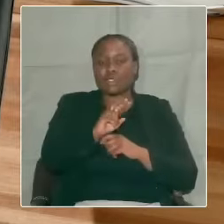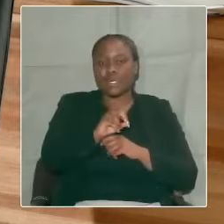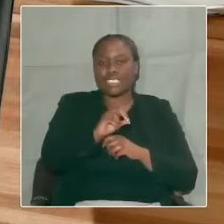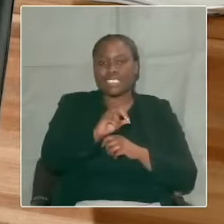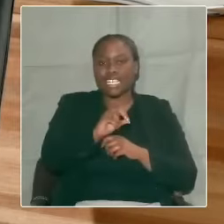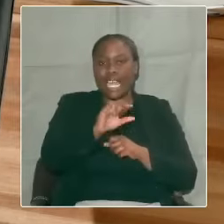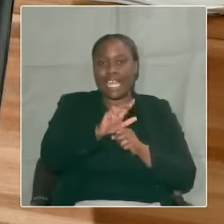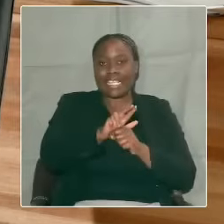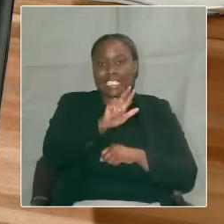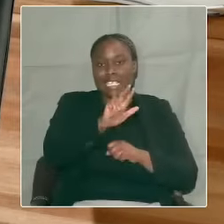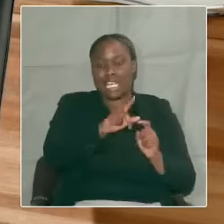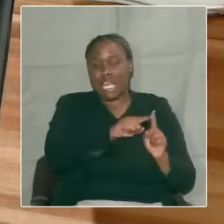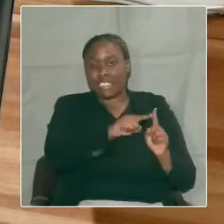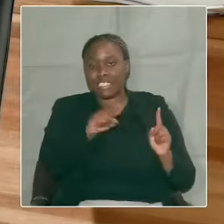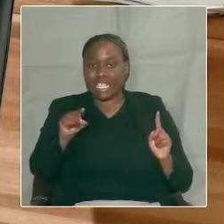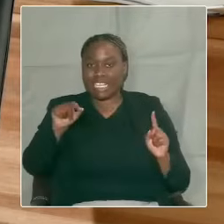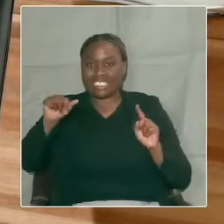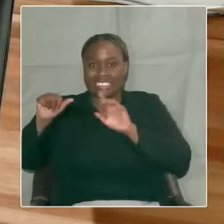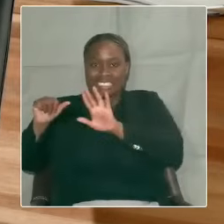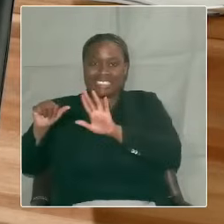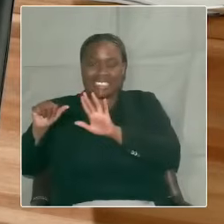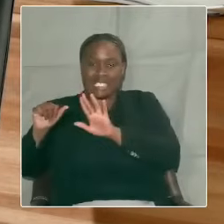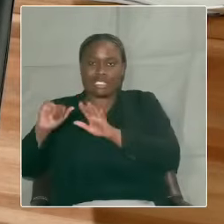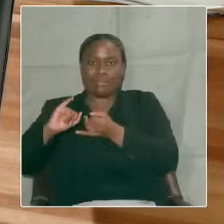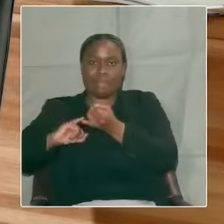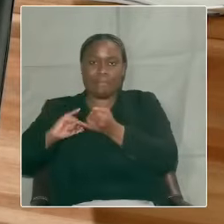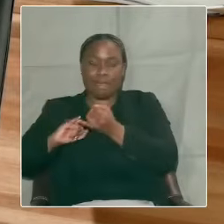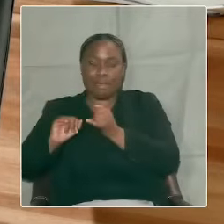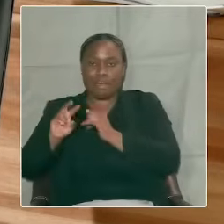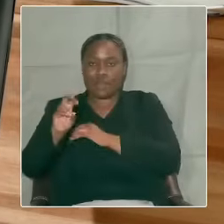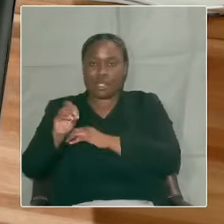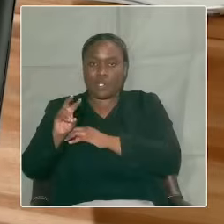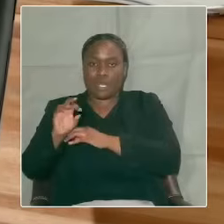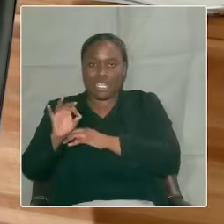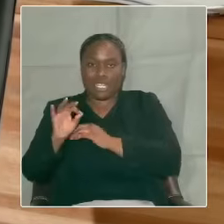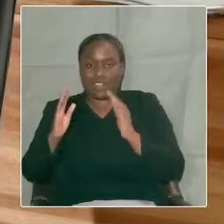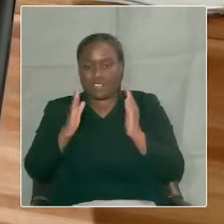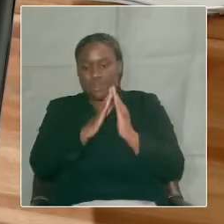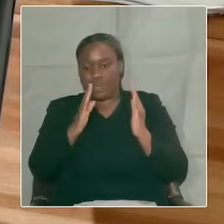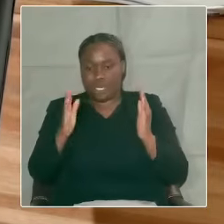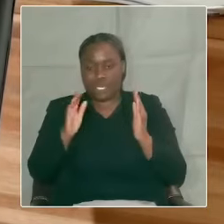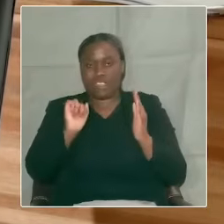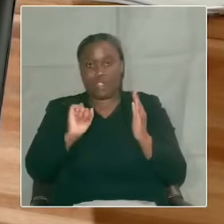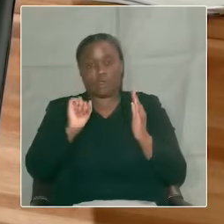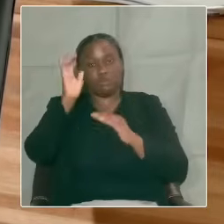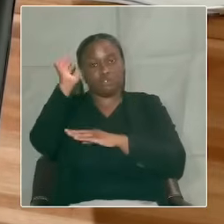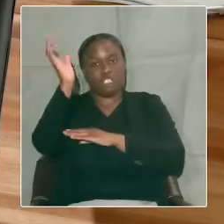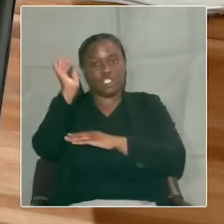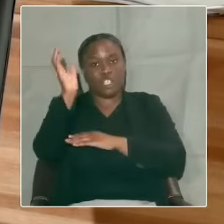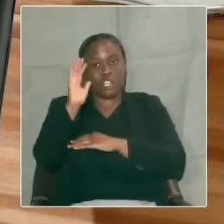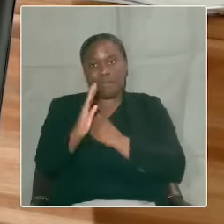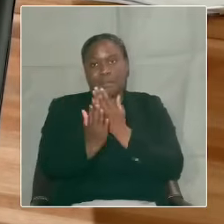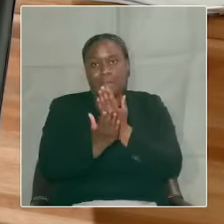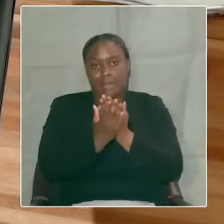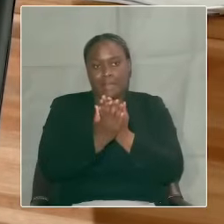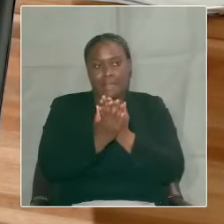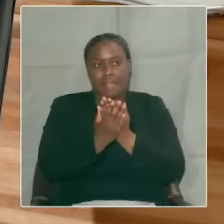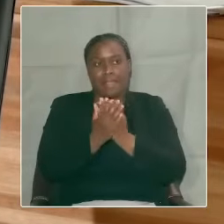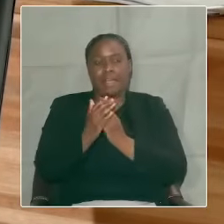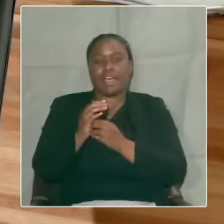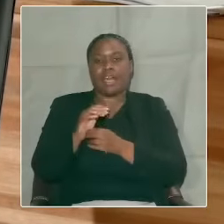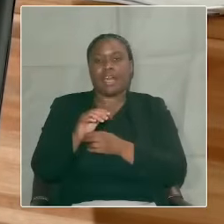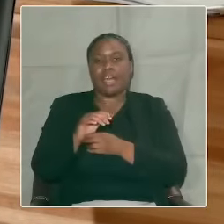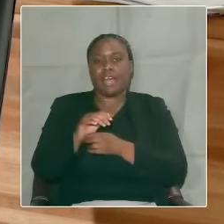until 6 September 2023. And those are attached as Annexure SFM 6.